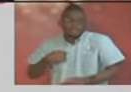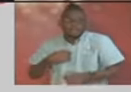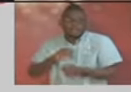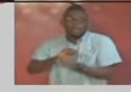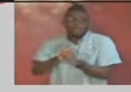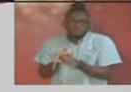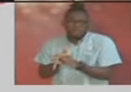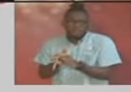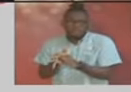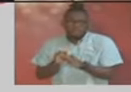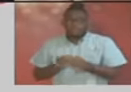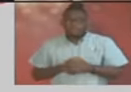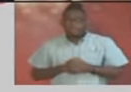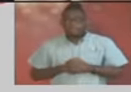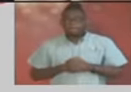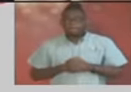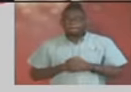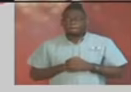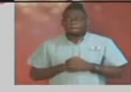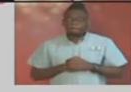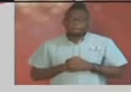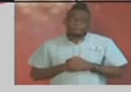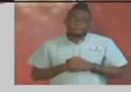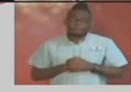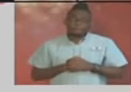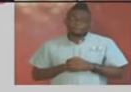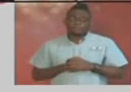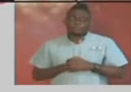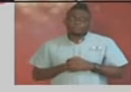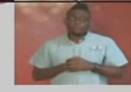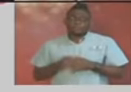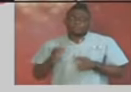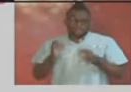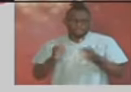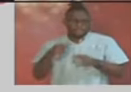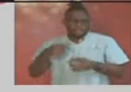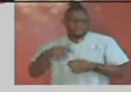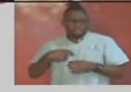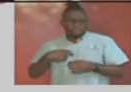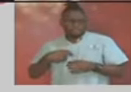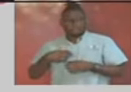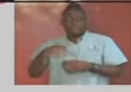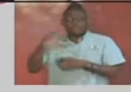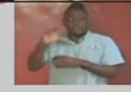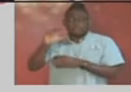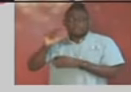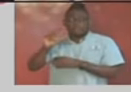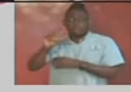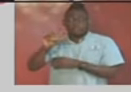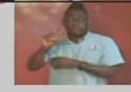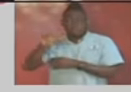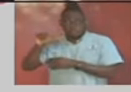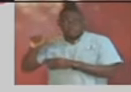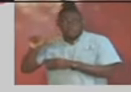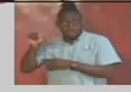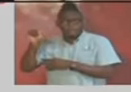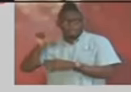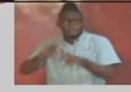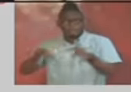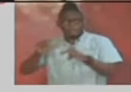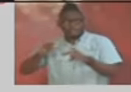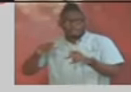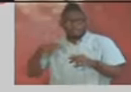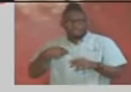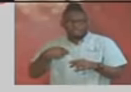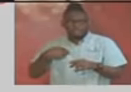concomitant infection of TB and COVID-19 would go to Cora, and other special groups. So Cora has been functioning. We look